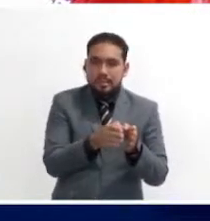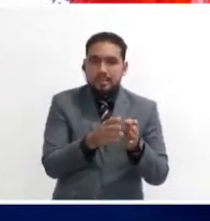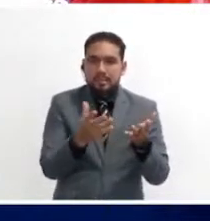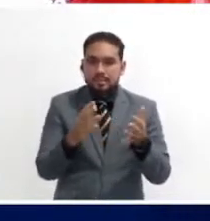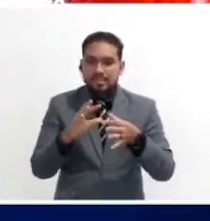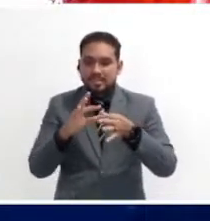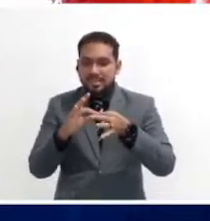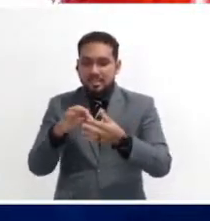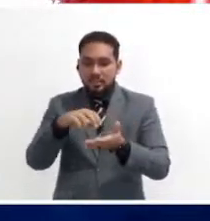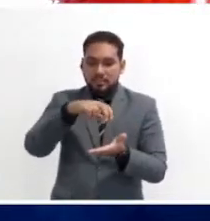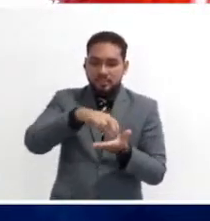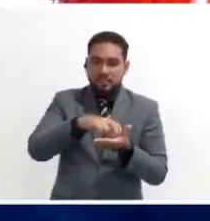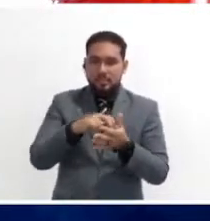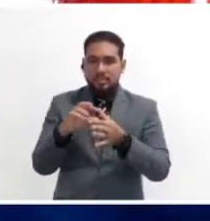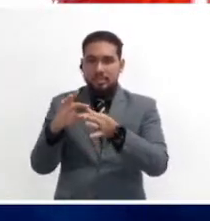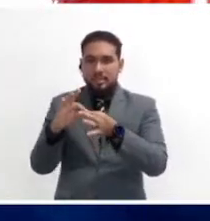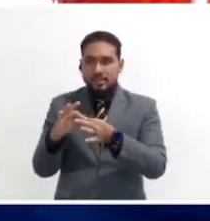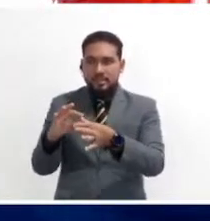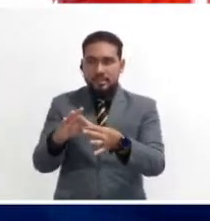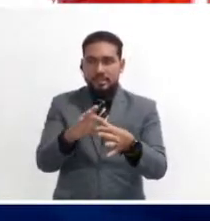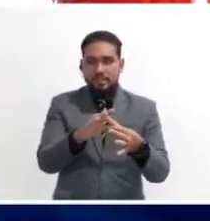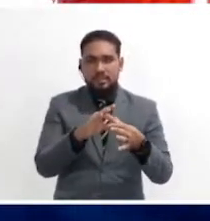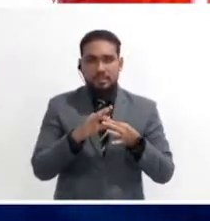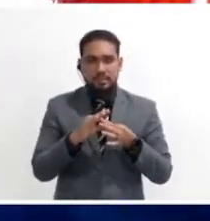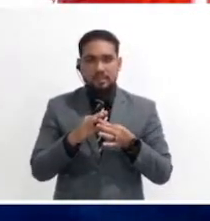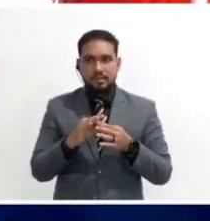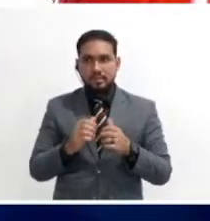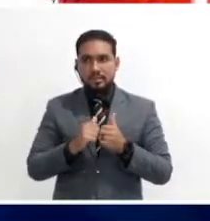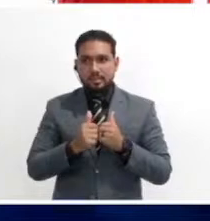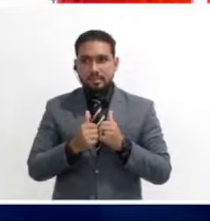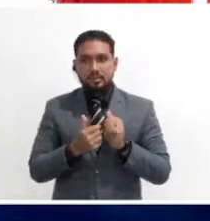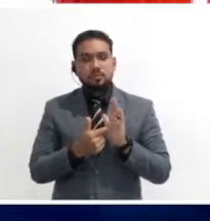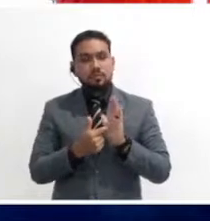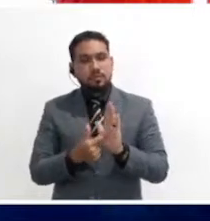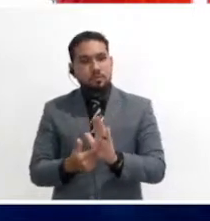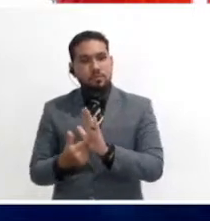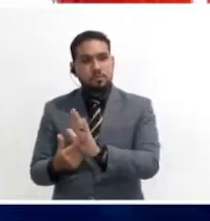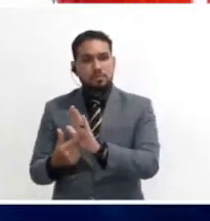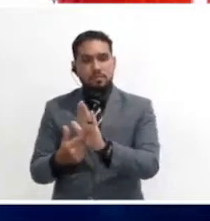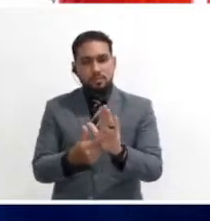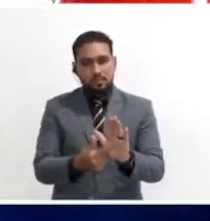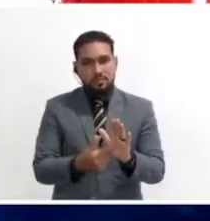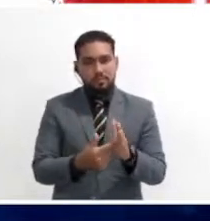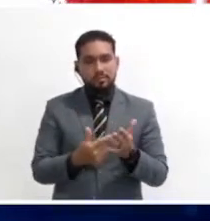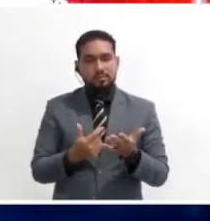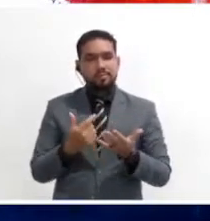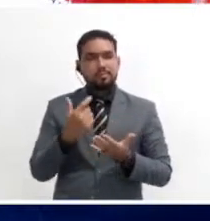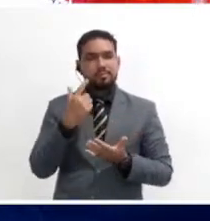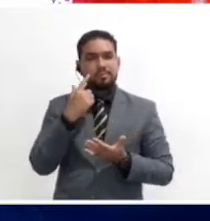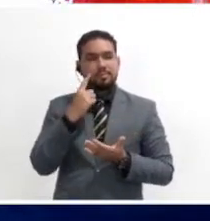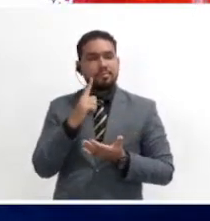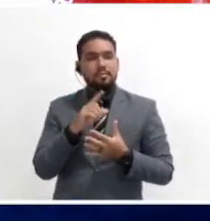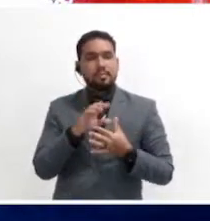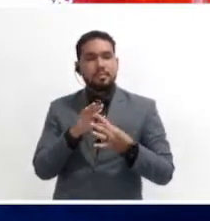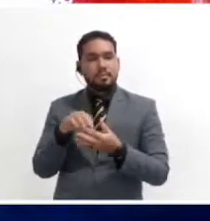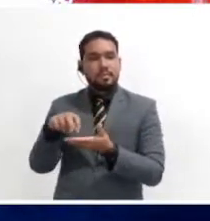to mostly a substrate, sometimes to another chip, but